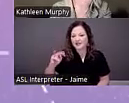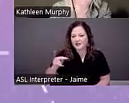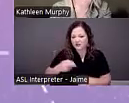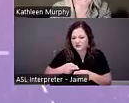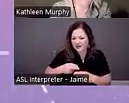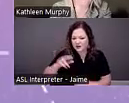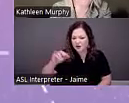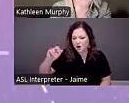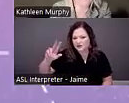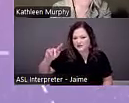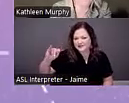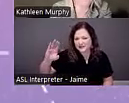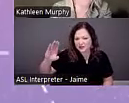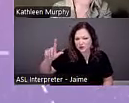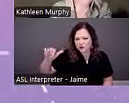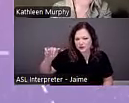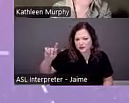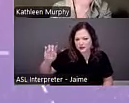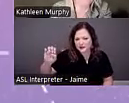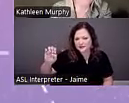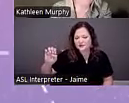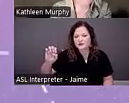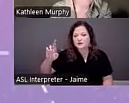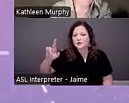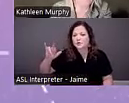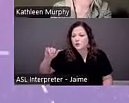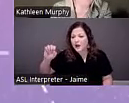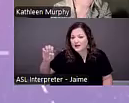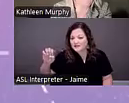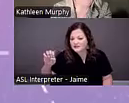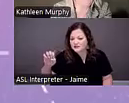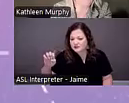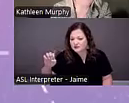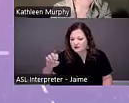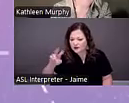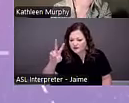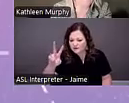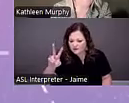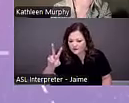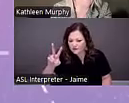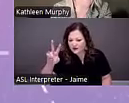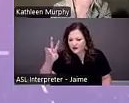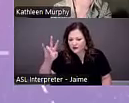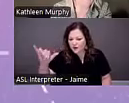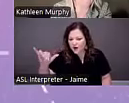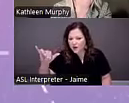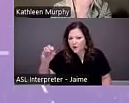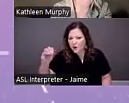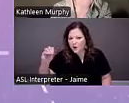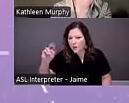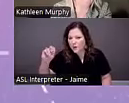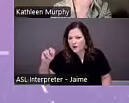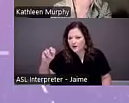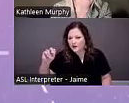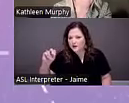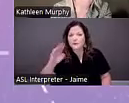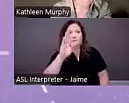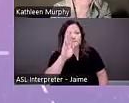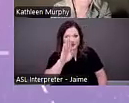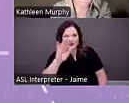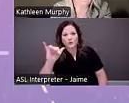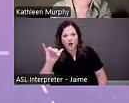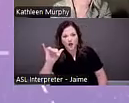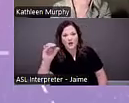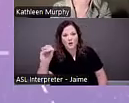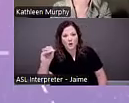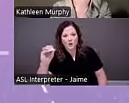and to make Beyond. Is that spelled correctly? Vyond, the program that you used? Byond, yes,